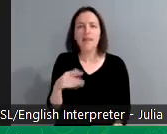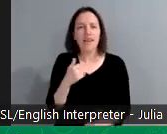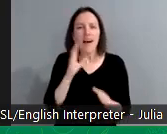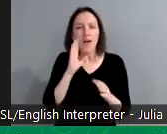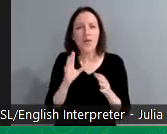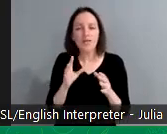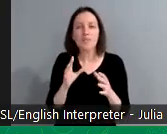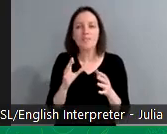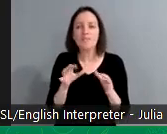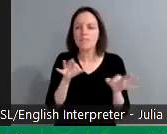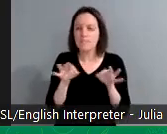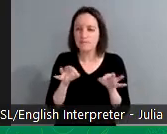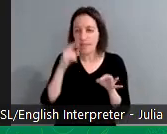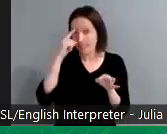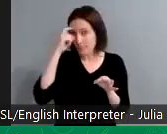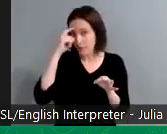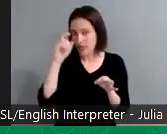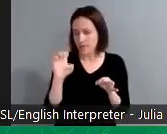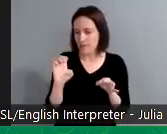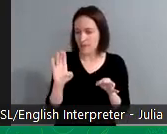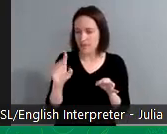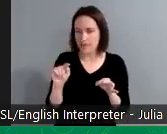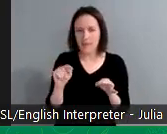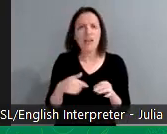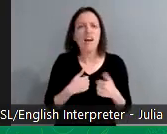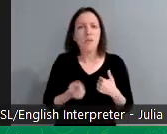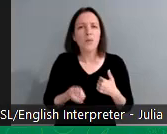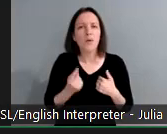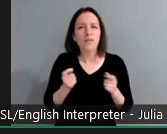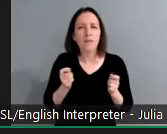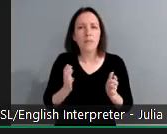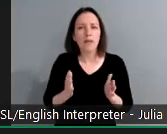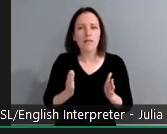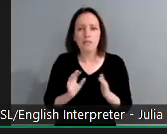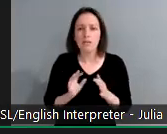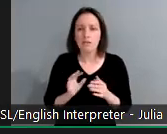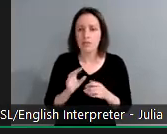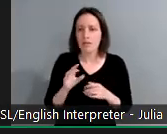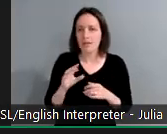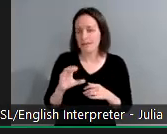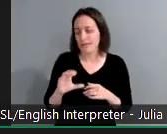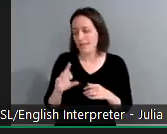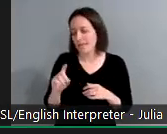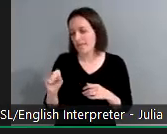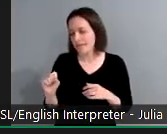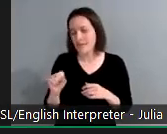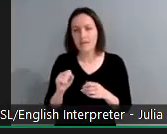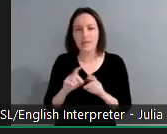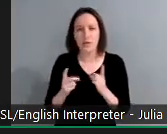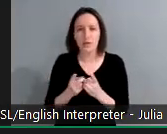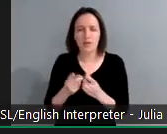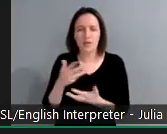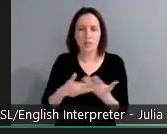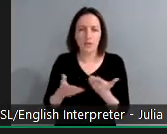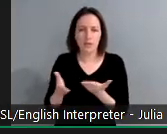the webinar. And I am one of the managers here with the Department of Social Services and also helping to